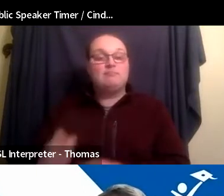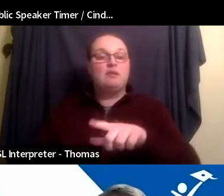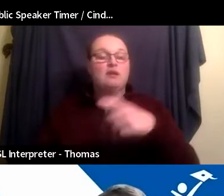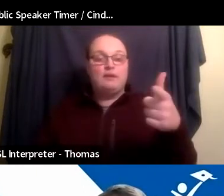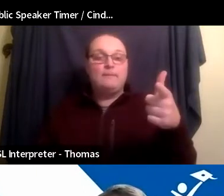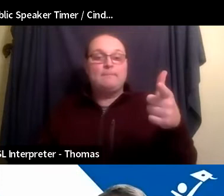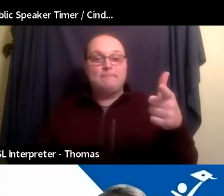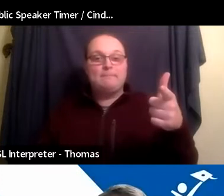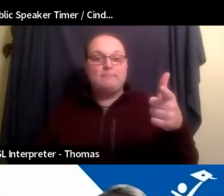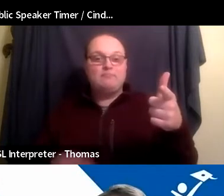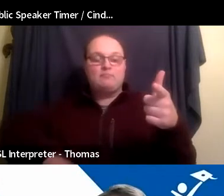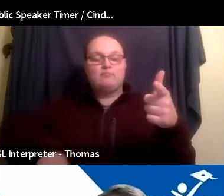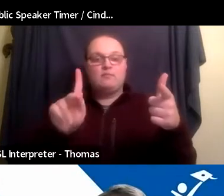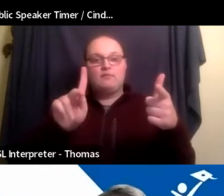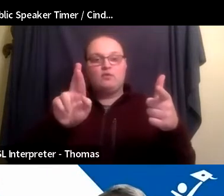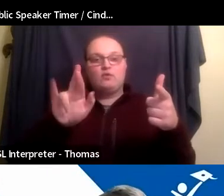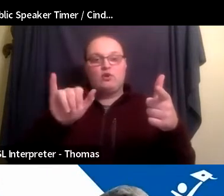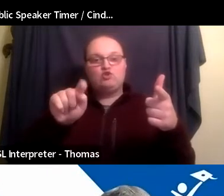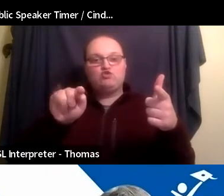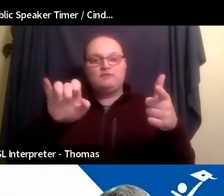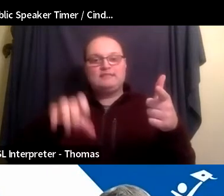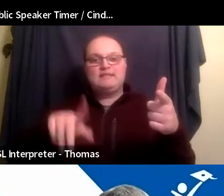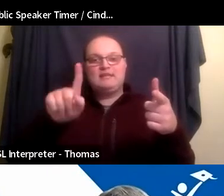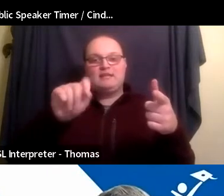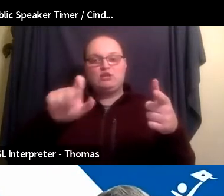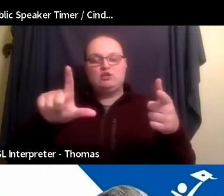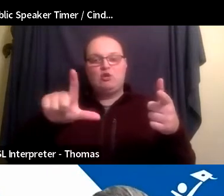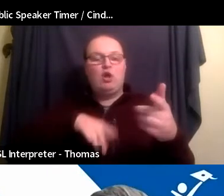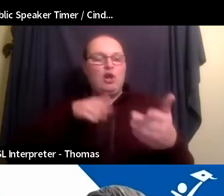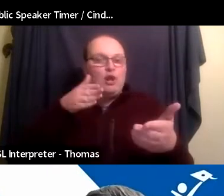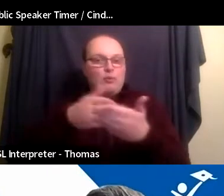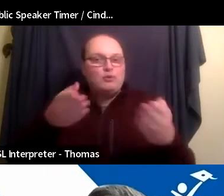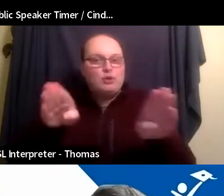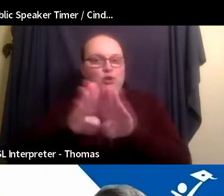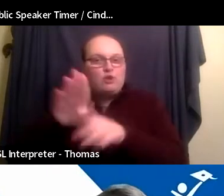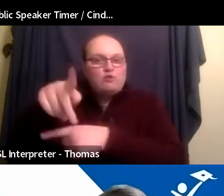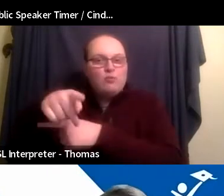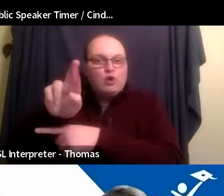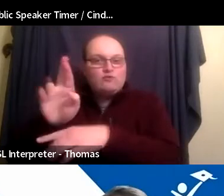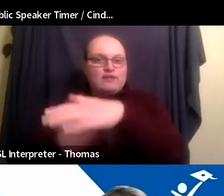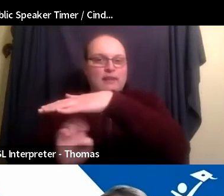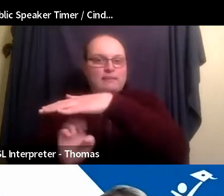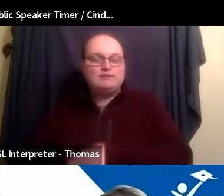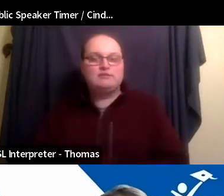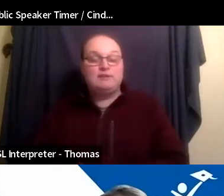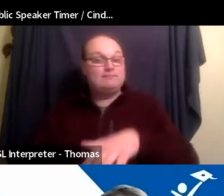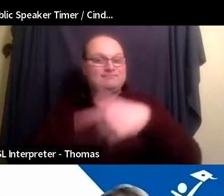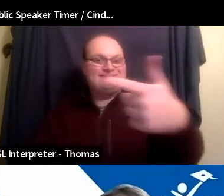have Christy Tull, opposed to the closure of Pointer Ridge Elementary. Ms.